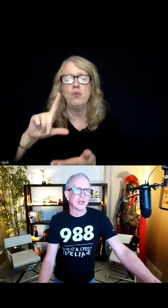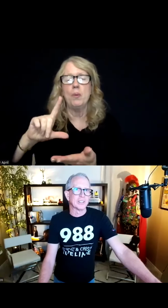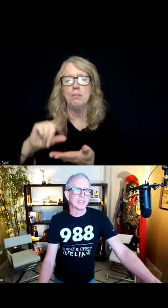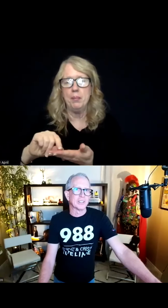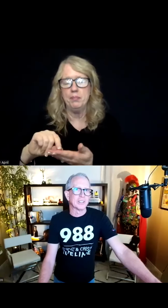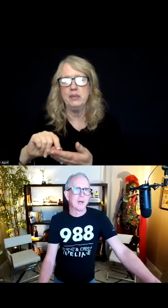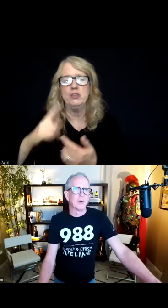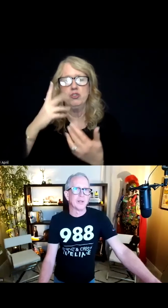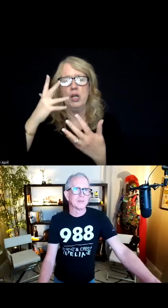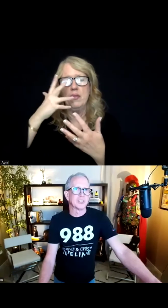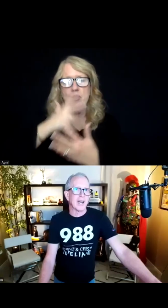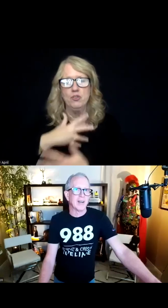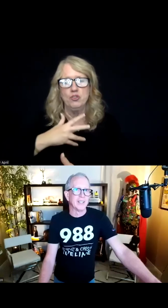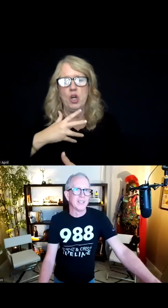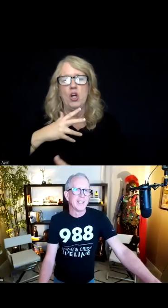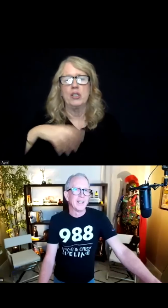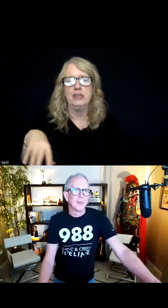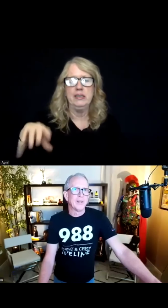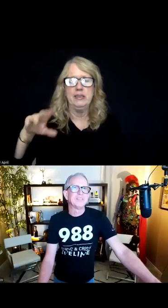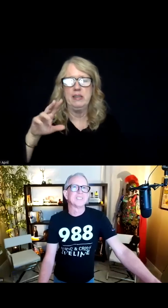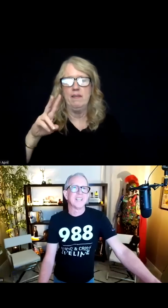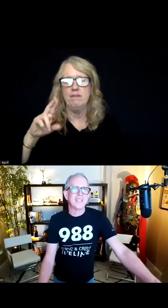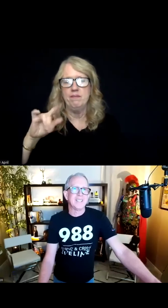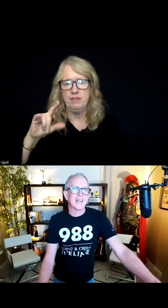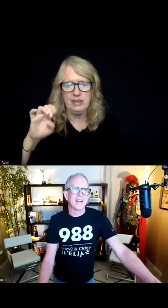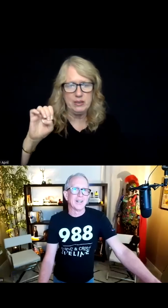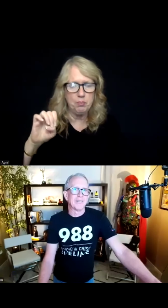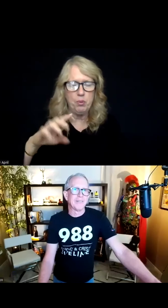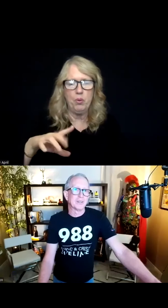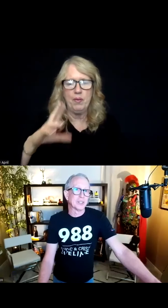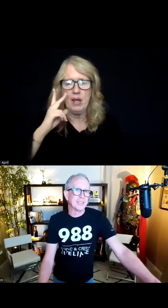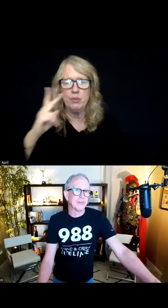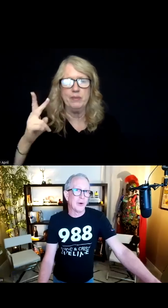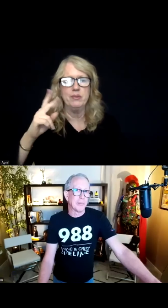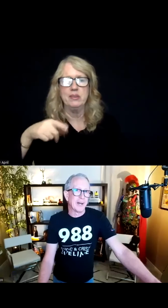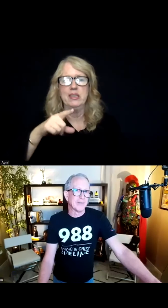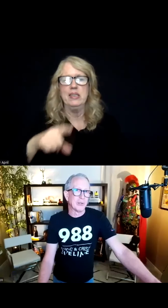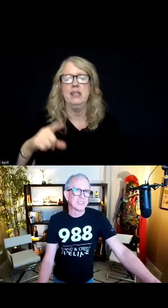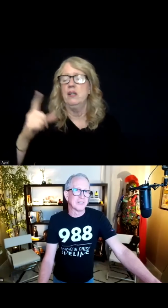A Darkness Visible by William Styron, we've seen the field